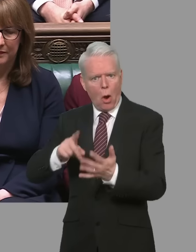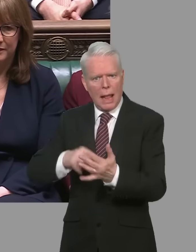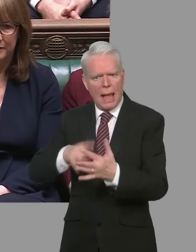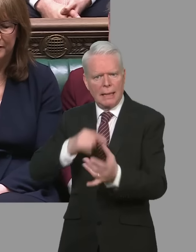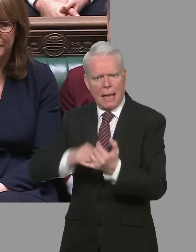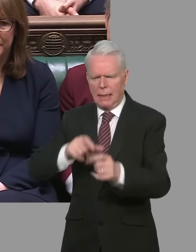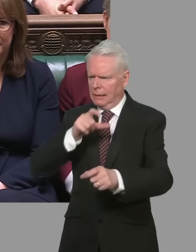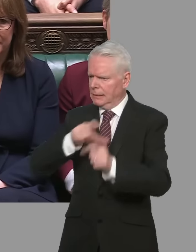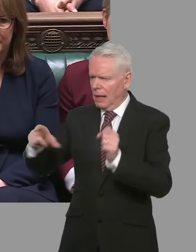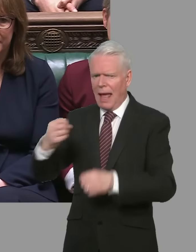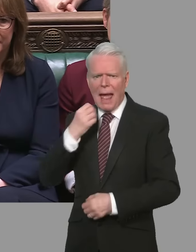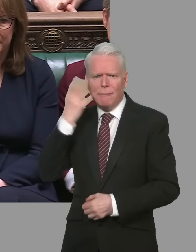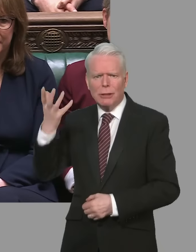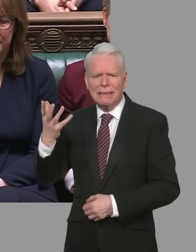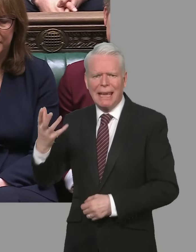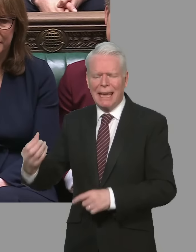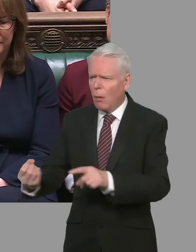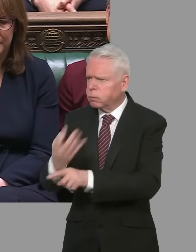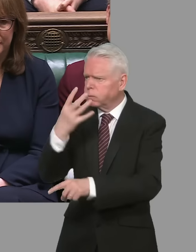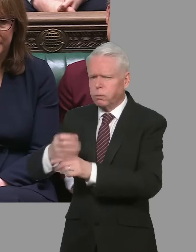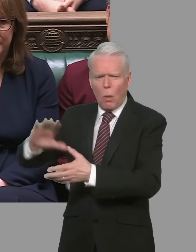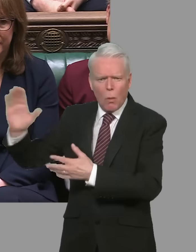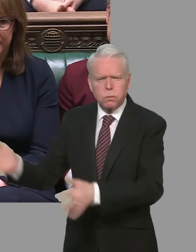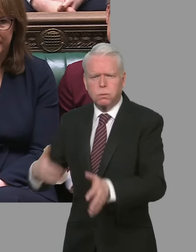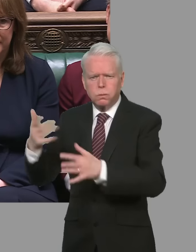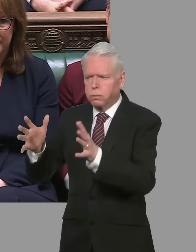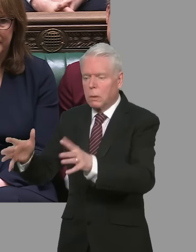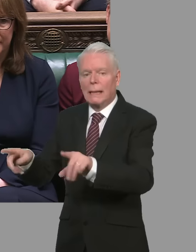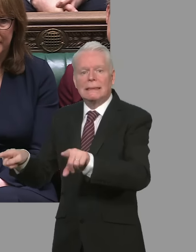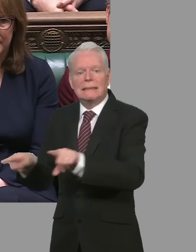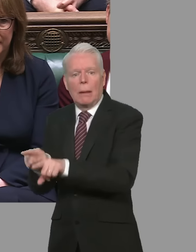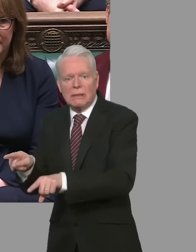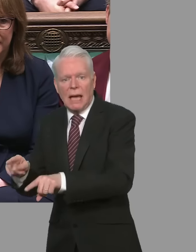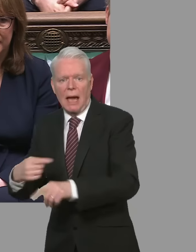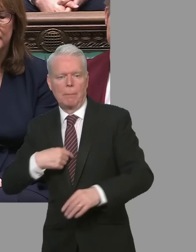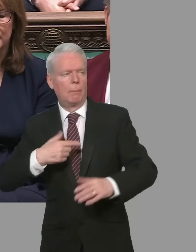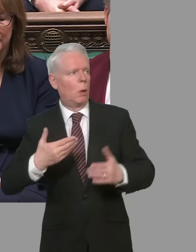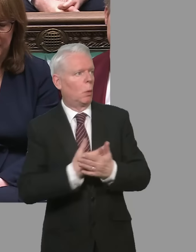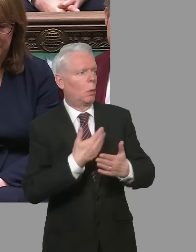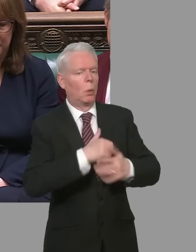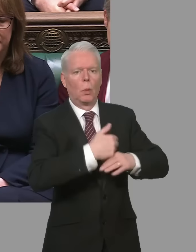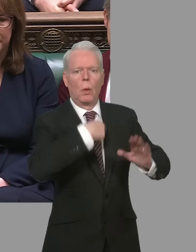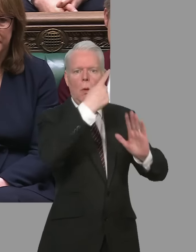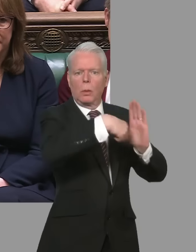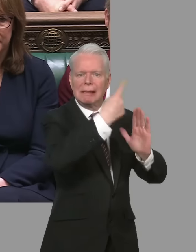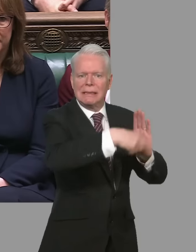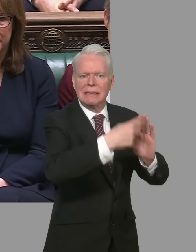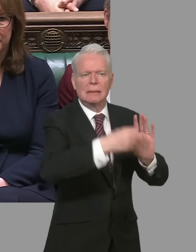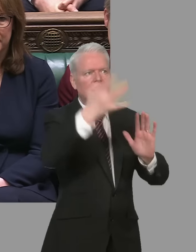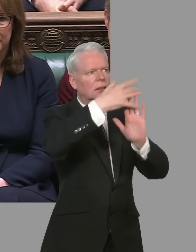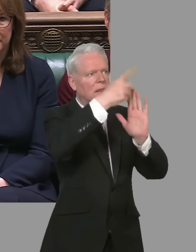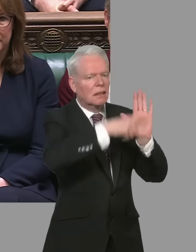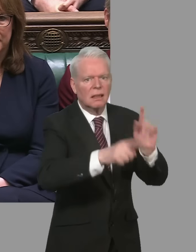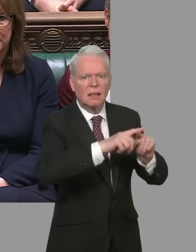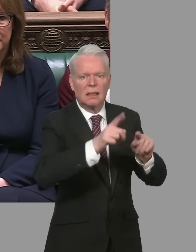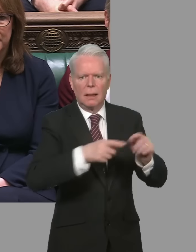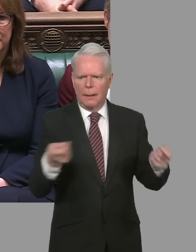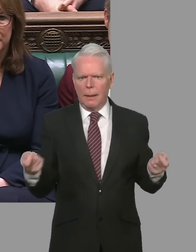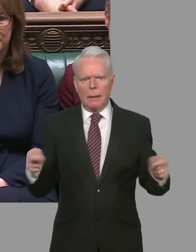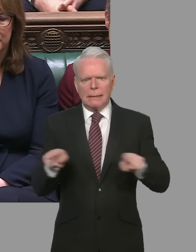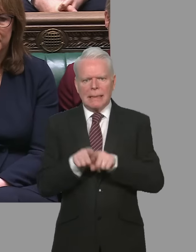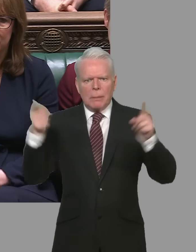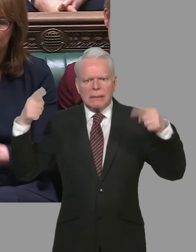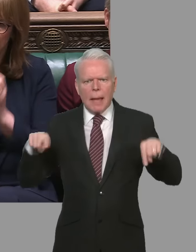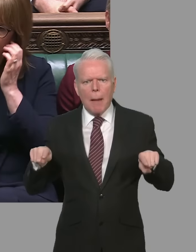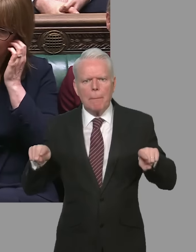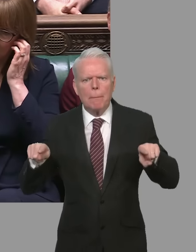energy security is to ensure we de-escalate this war. I know where I stand on this. We are not joining the war.